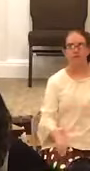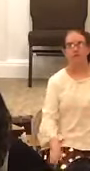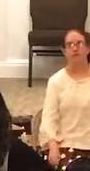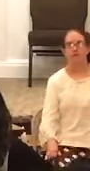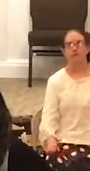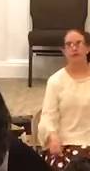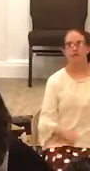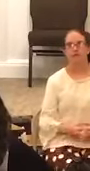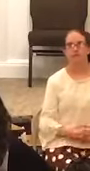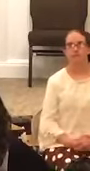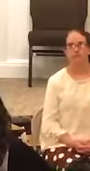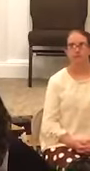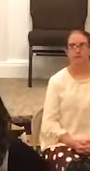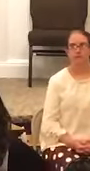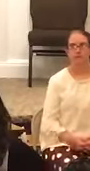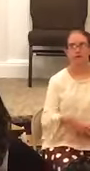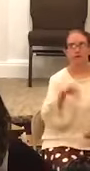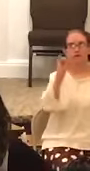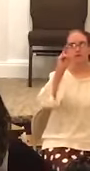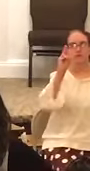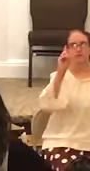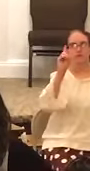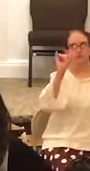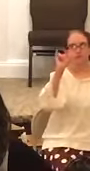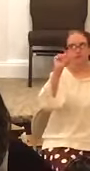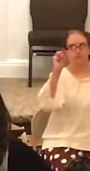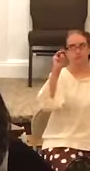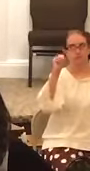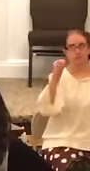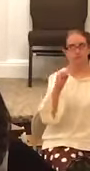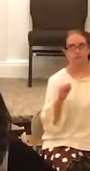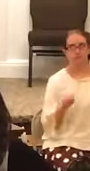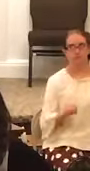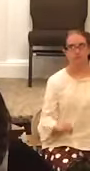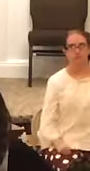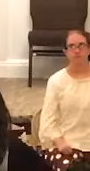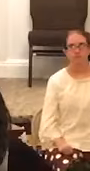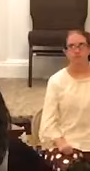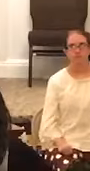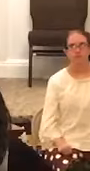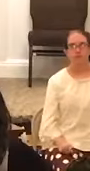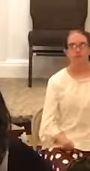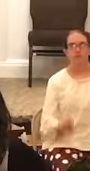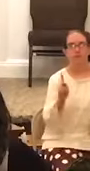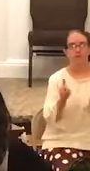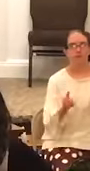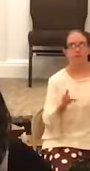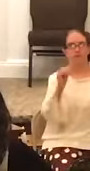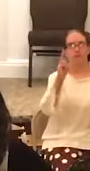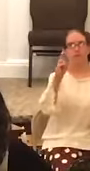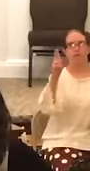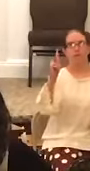Okay? There was Judaism. Amen. But they're the ones that corrupted it. God tried to create